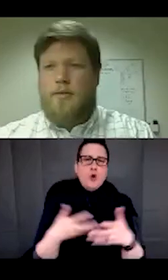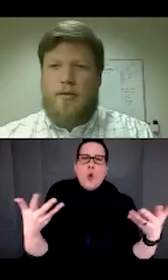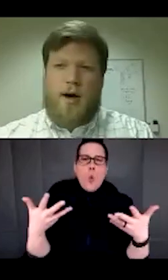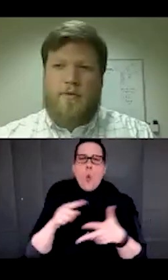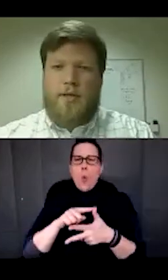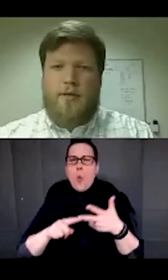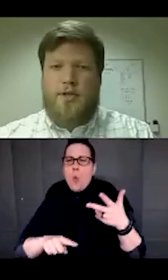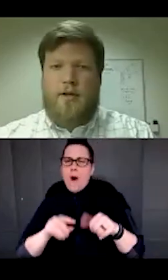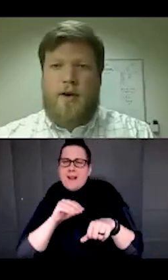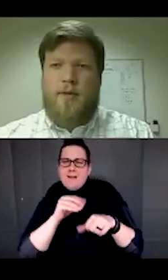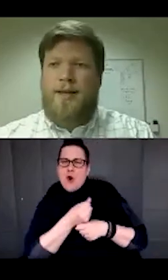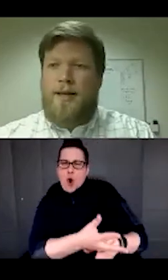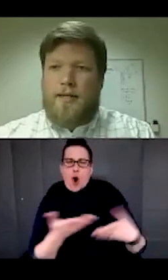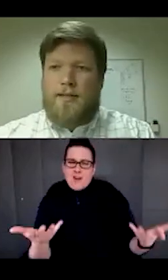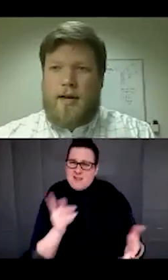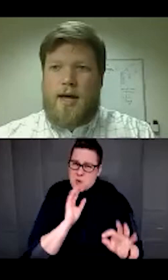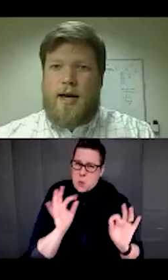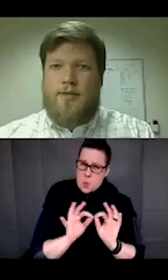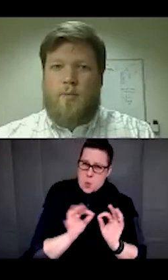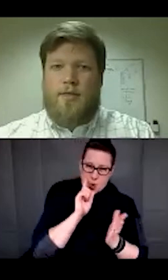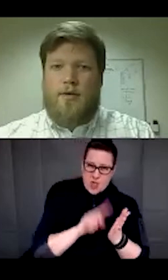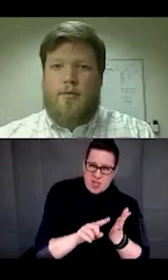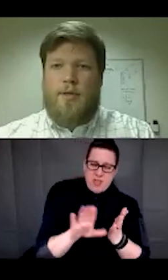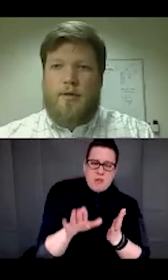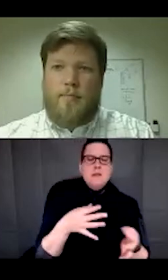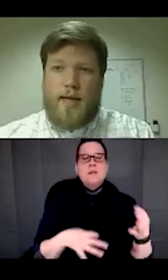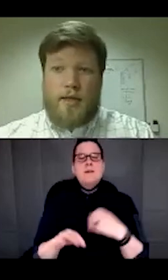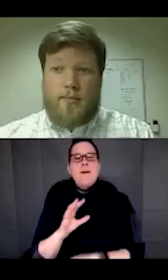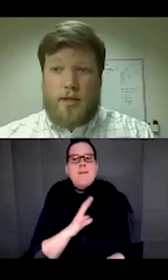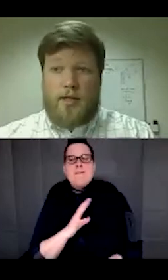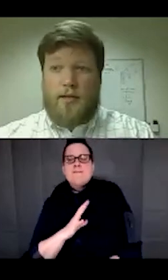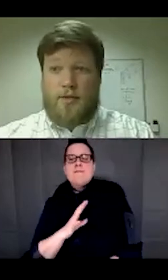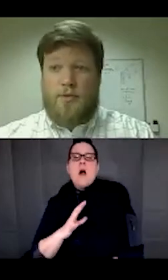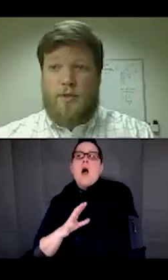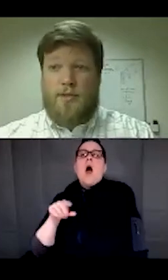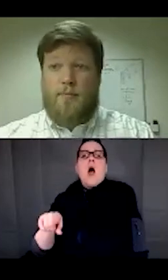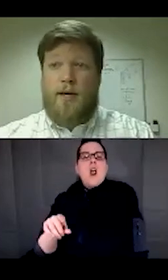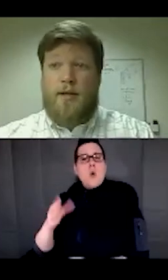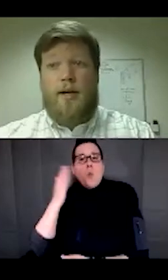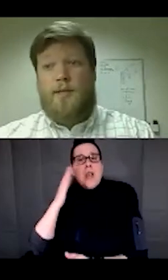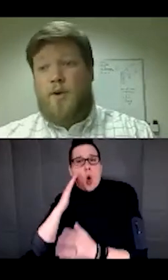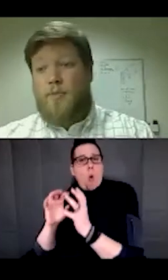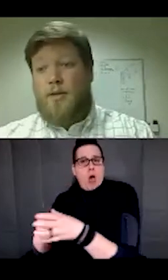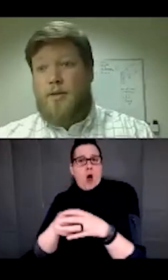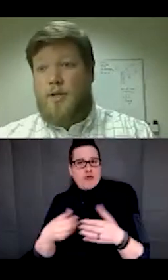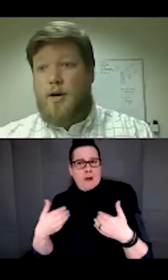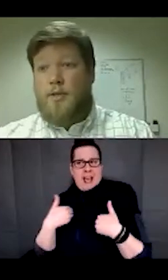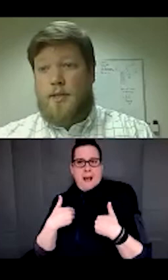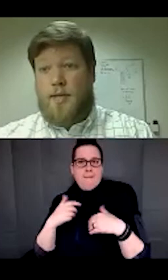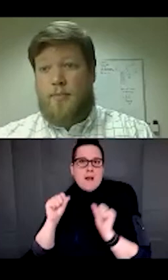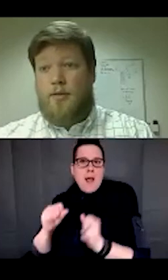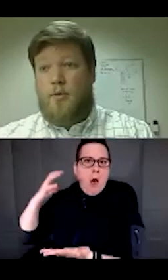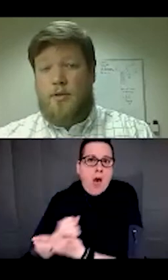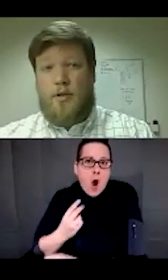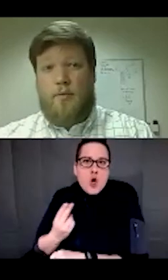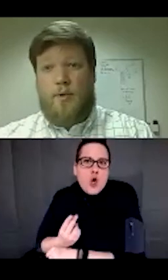influence, homophily, or shared environment, and instead ask whether we could make them clinically useful in some way. It's a phenomenon that we know that is